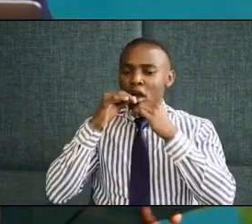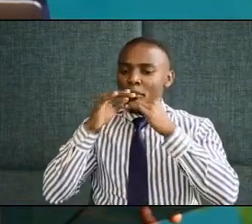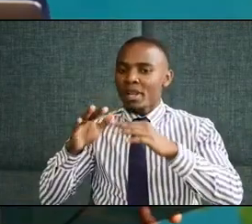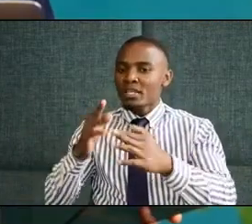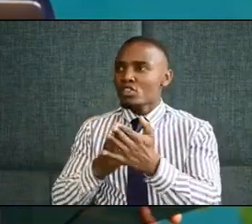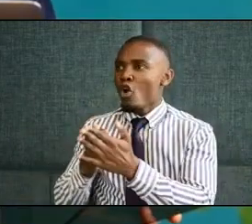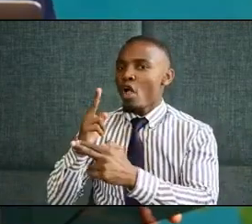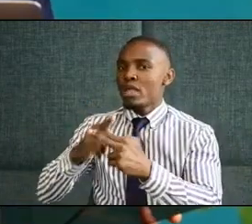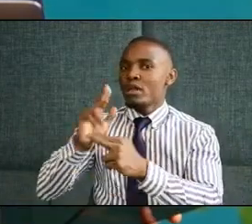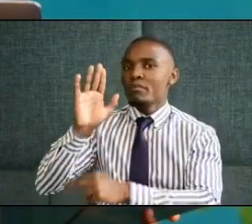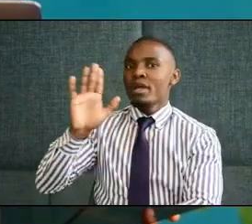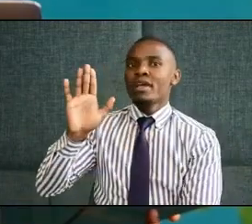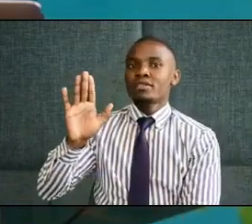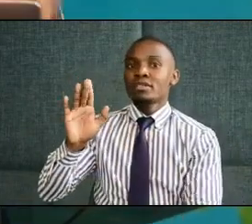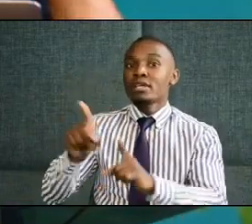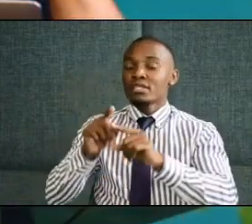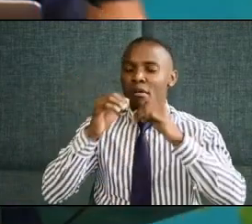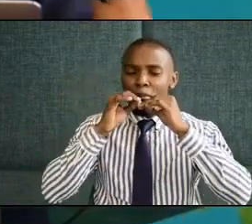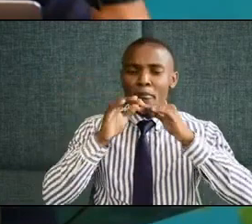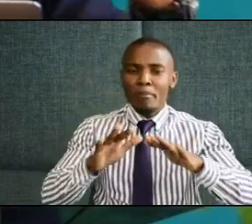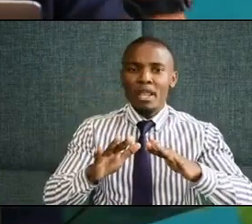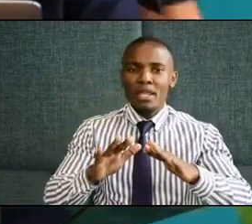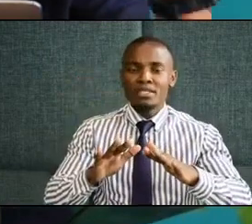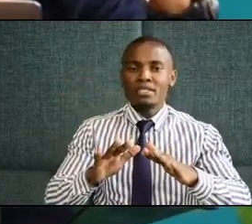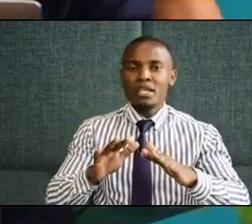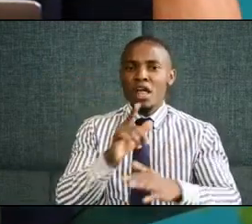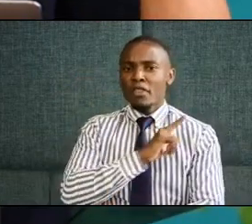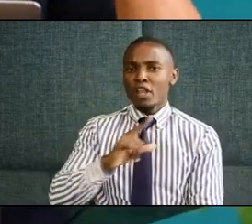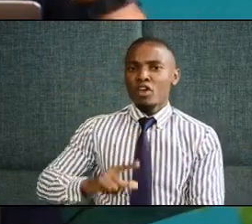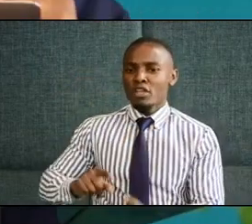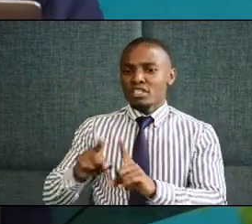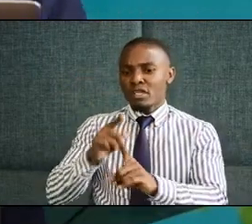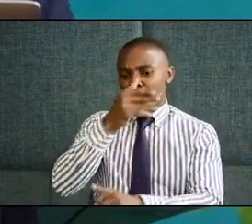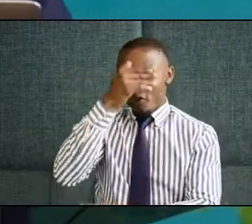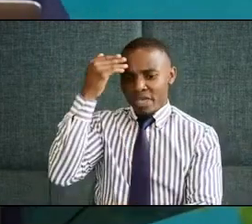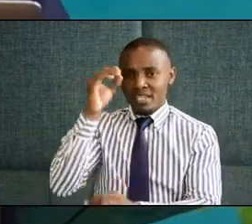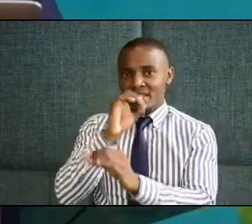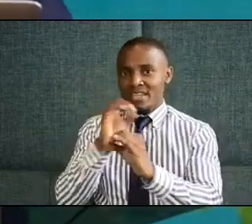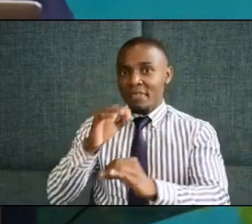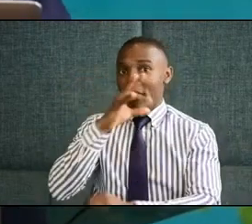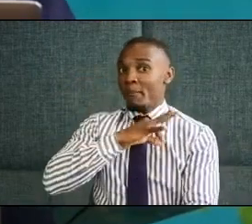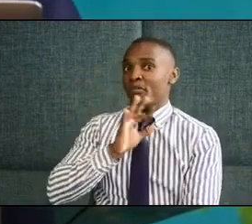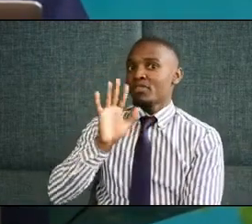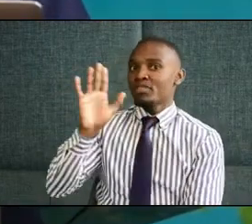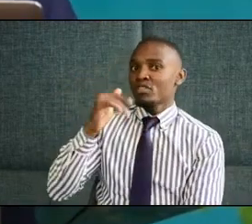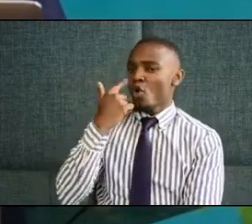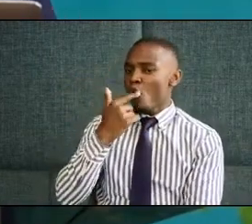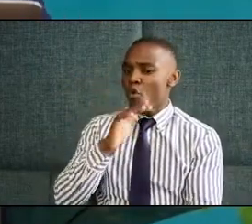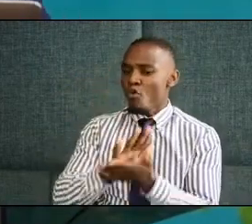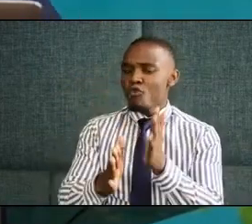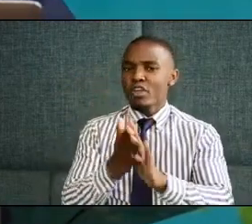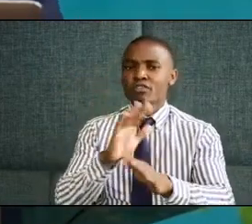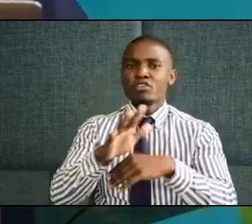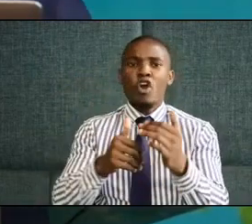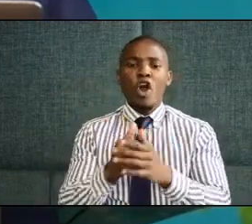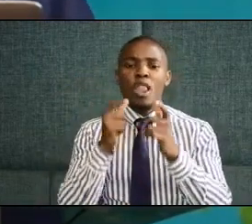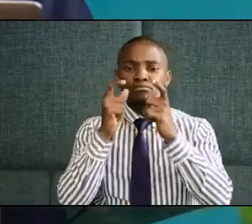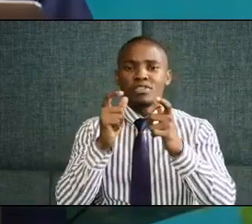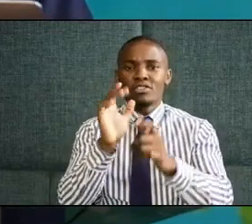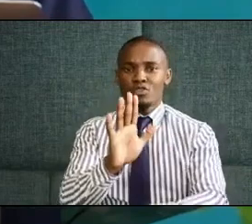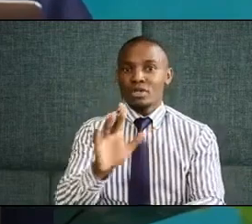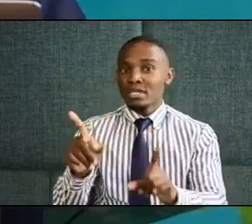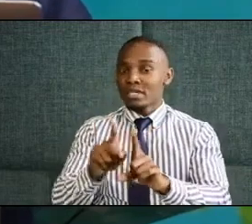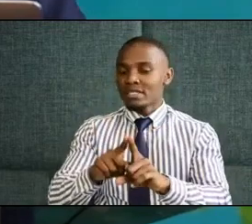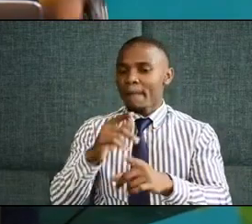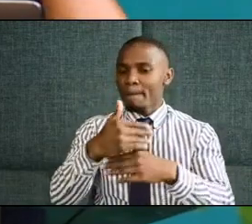name. Bless the Lord, oh my soul, and forget not his benefits. Who forgives all your iniquities, who heals